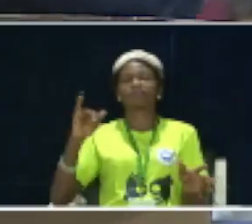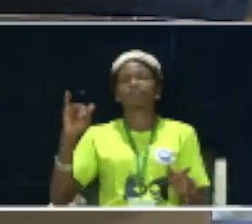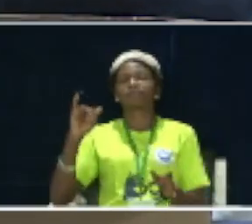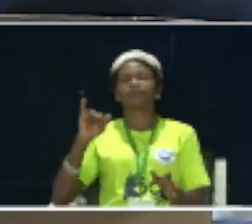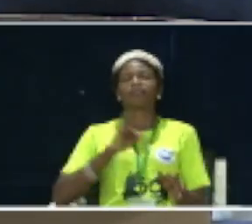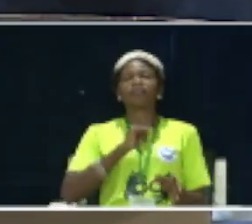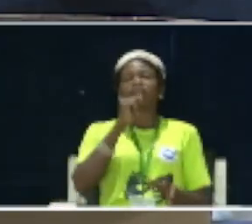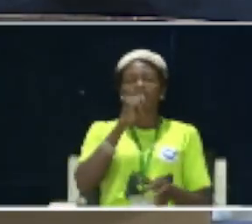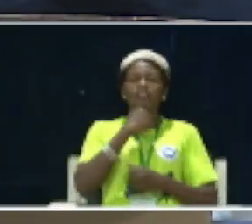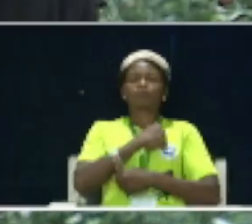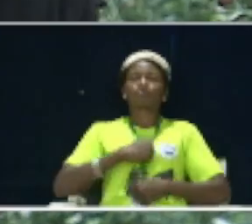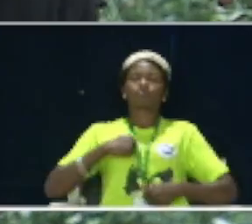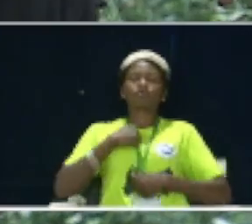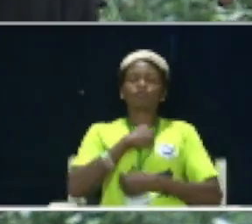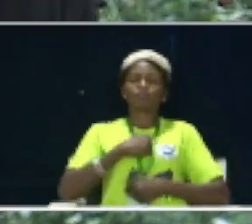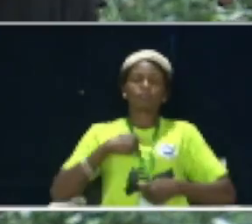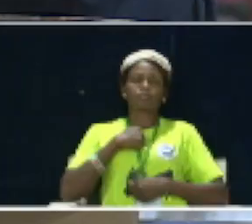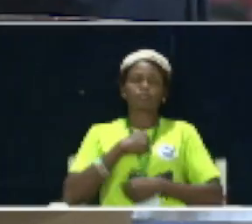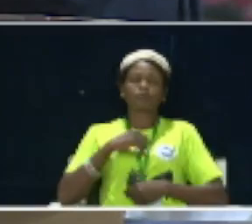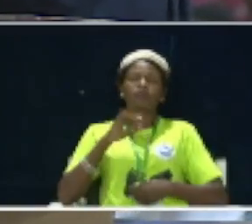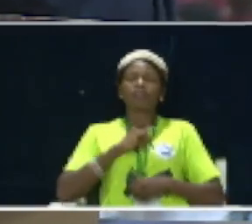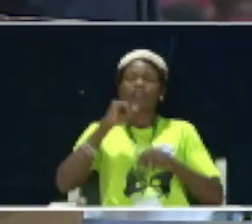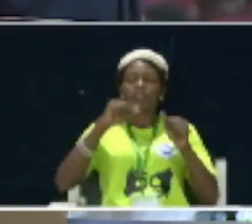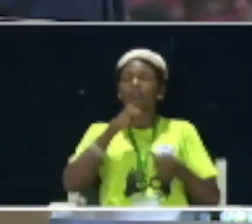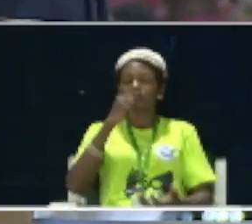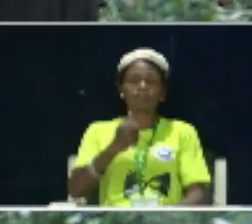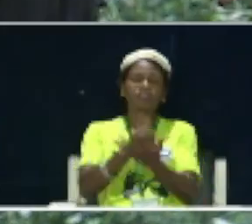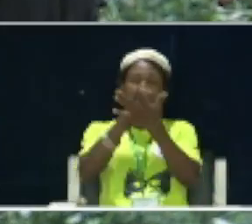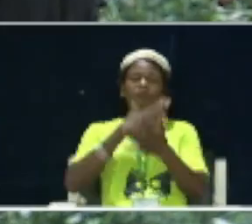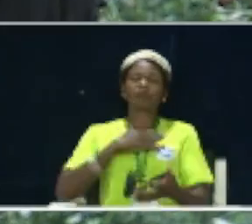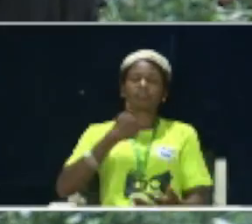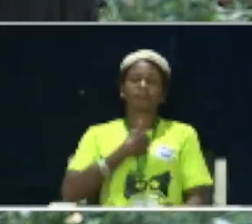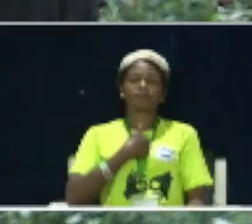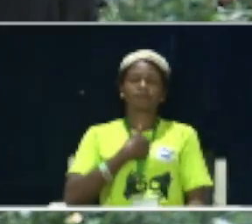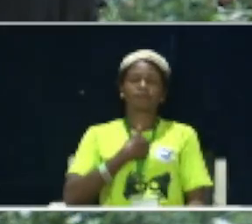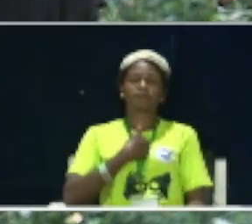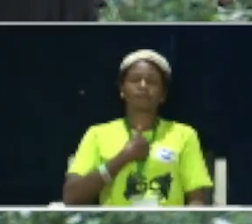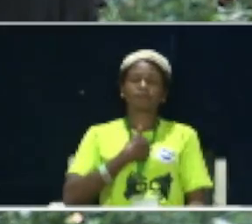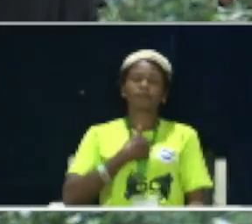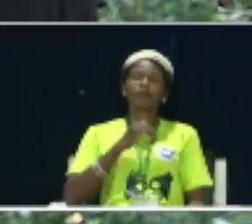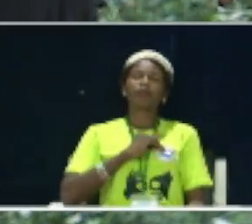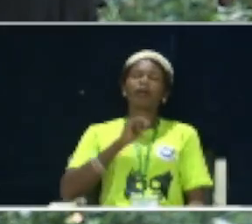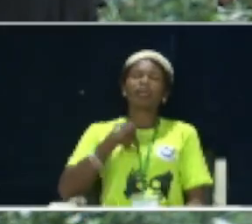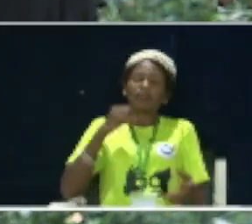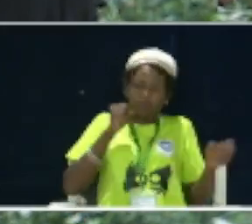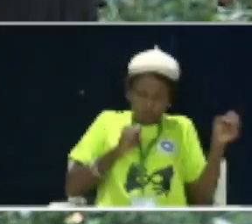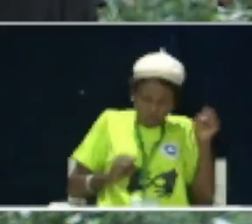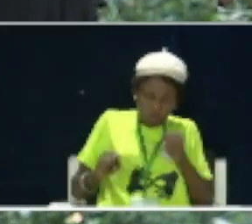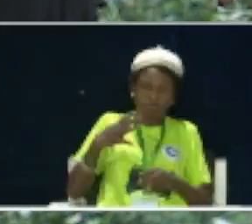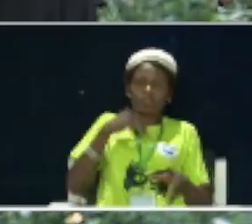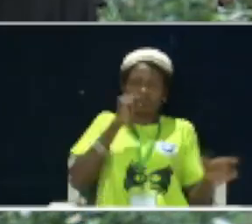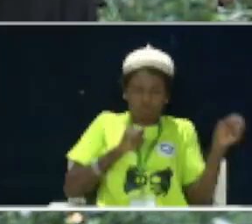I am sorry. I cannot help myself. I have struggled and